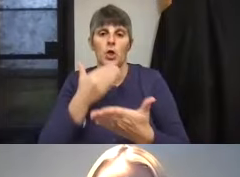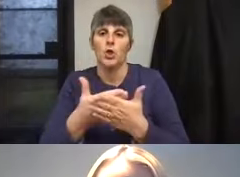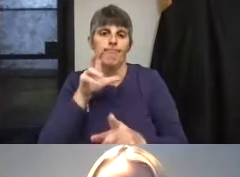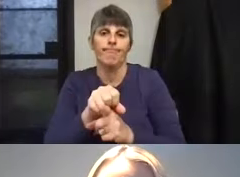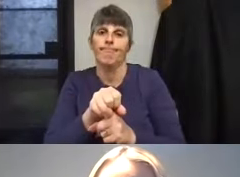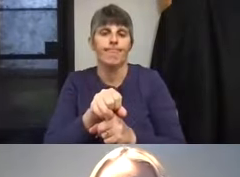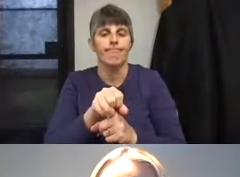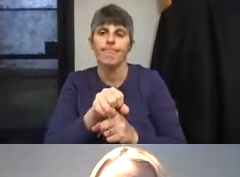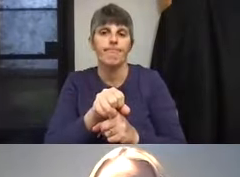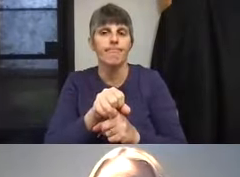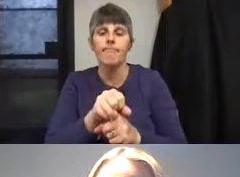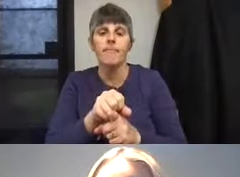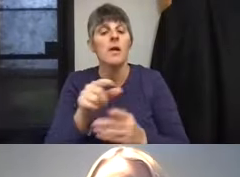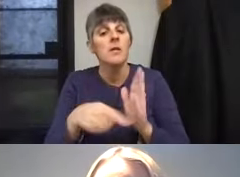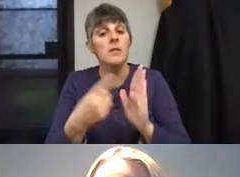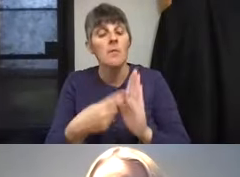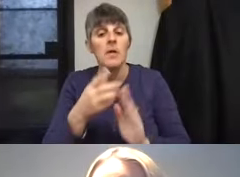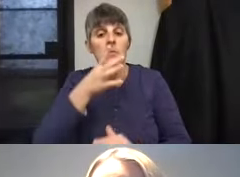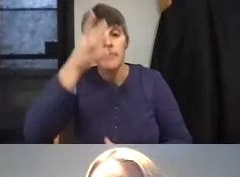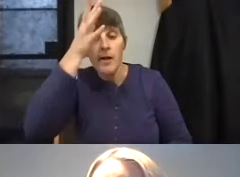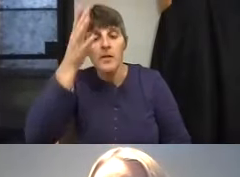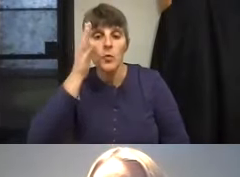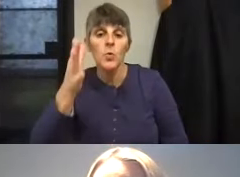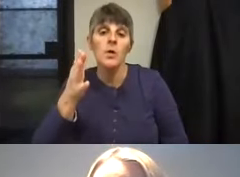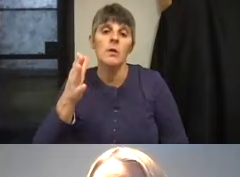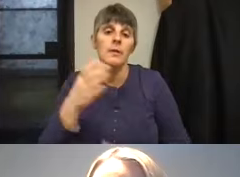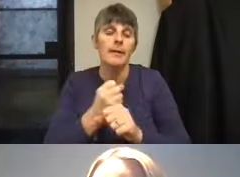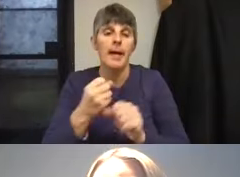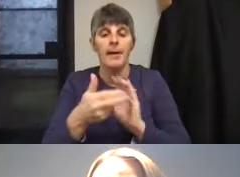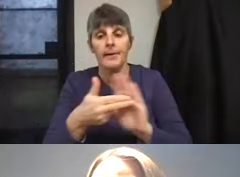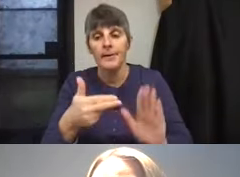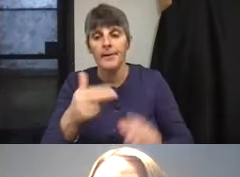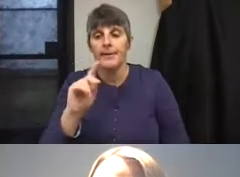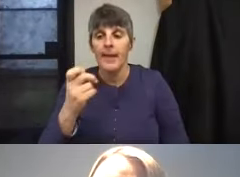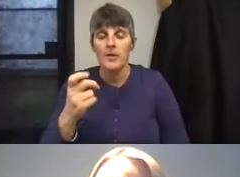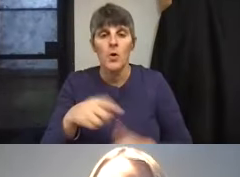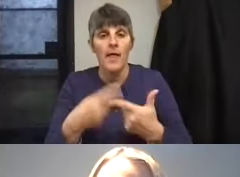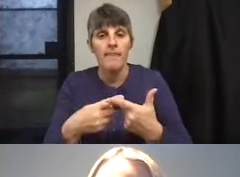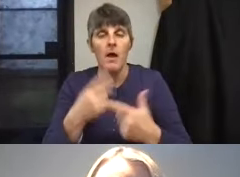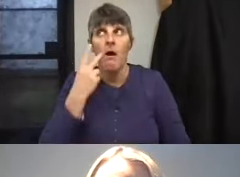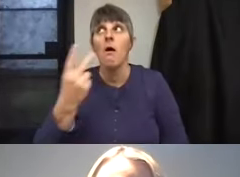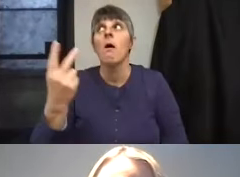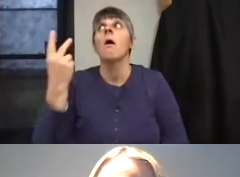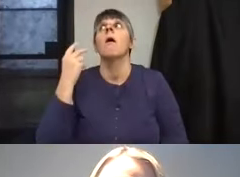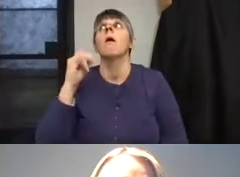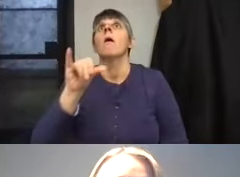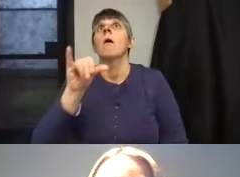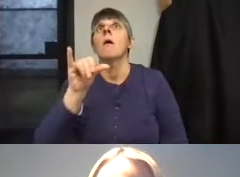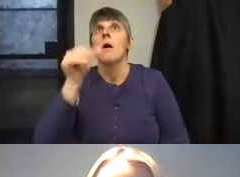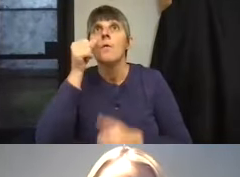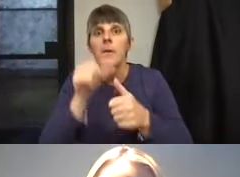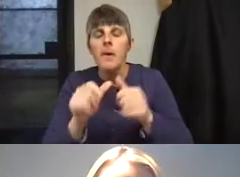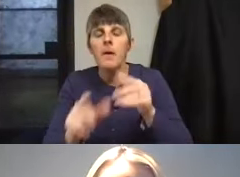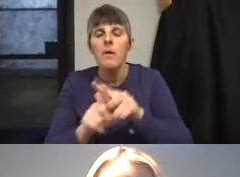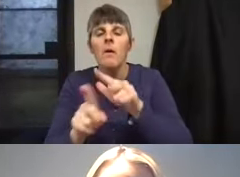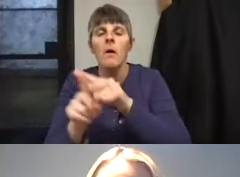doing that. Sometimes parents will receive a diagnosis and then they can recall back and they can remember things